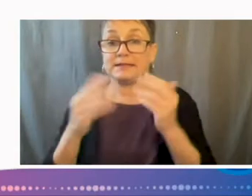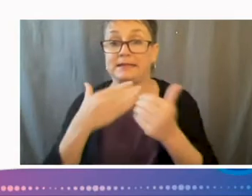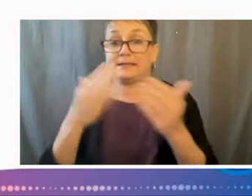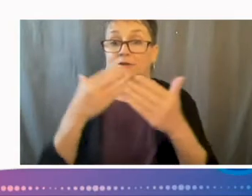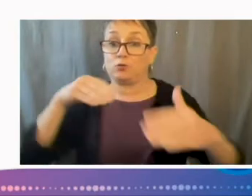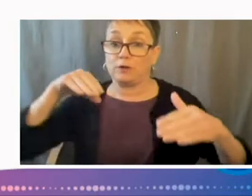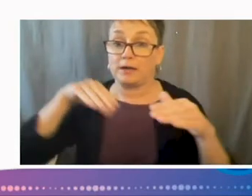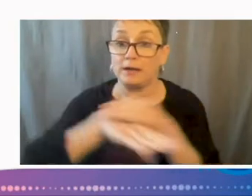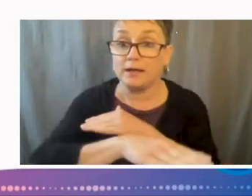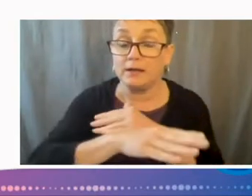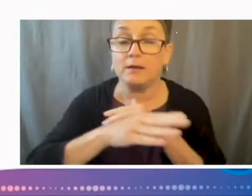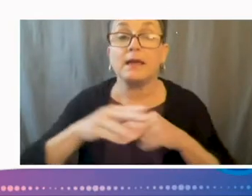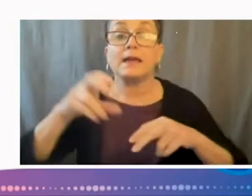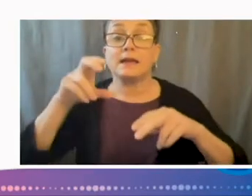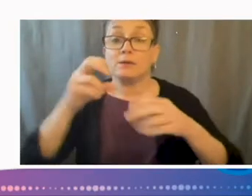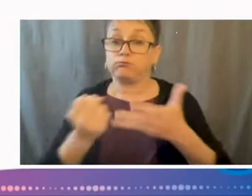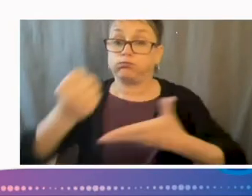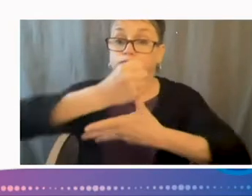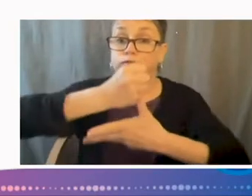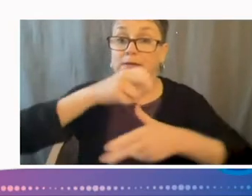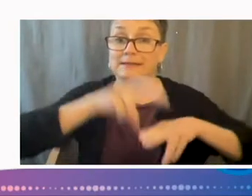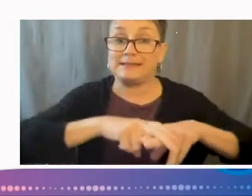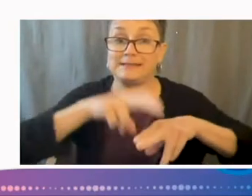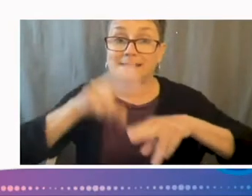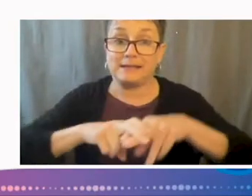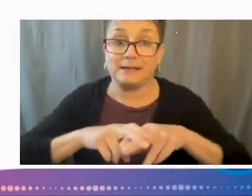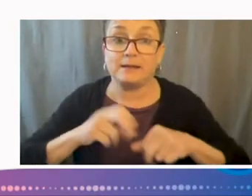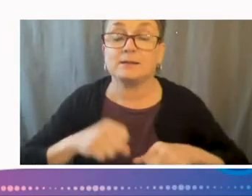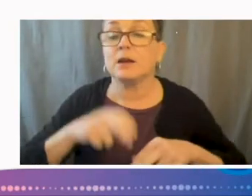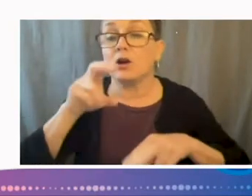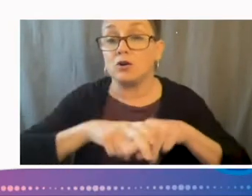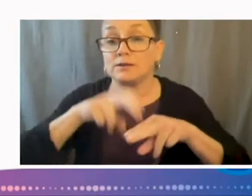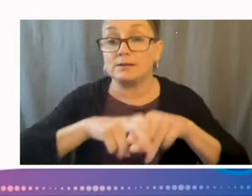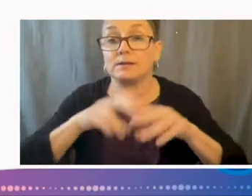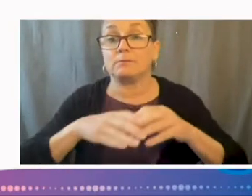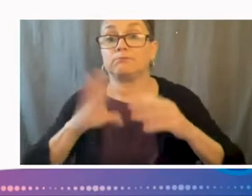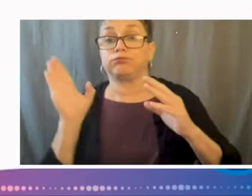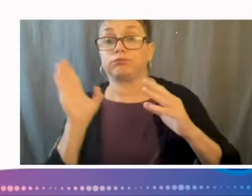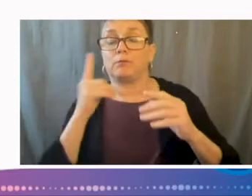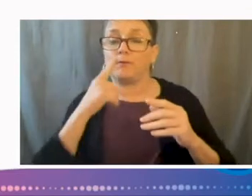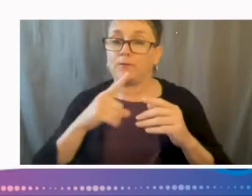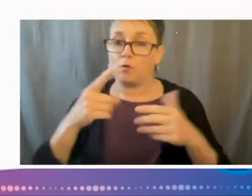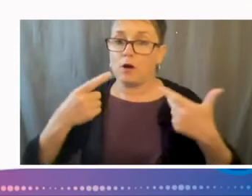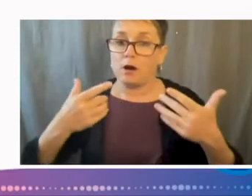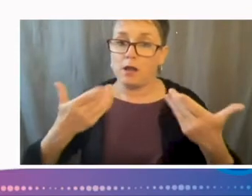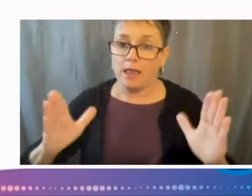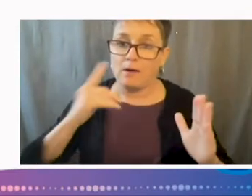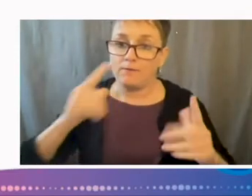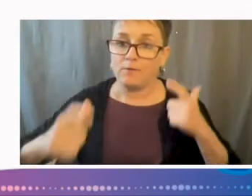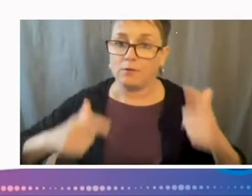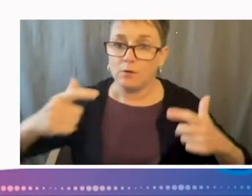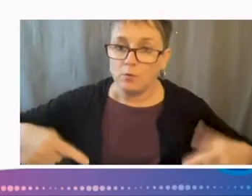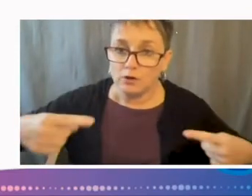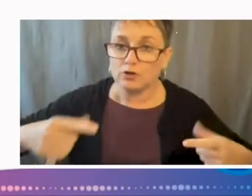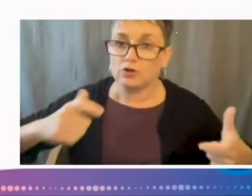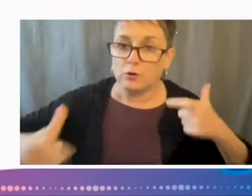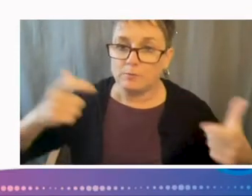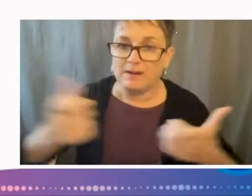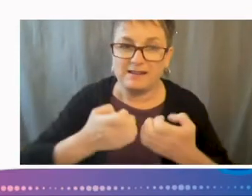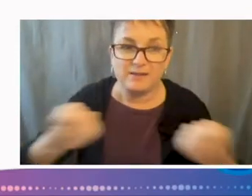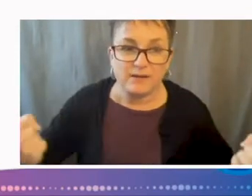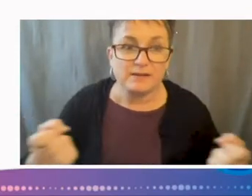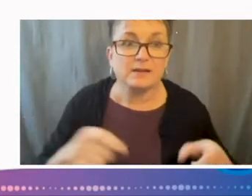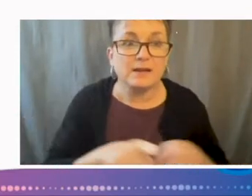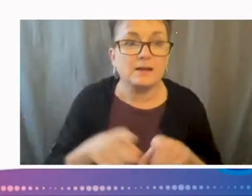priority seating, retractable seating to allow mobility devices, center door vestibules, and multi-level cars, which have